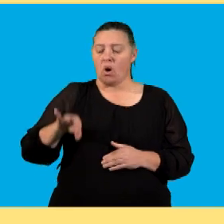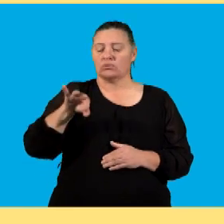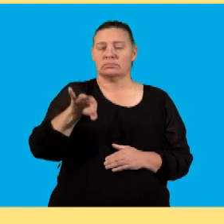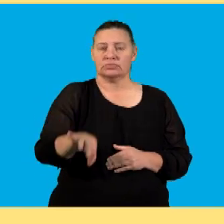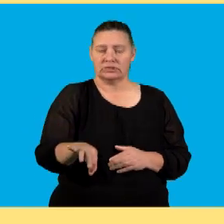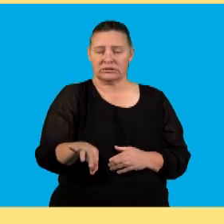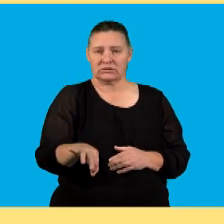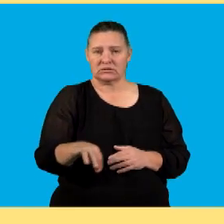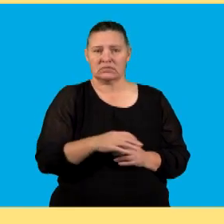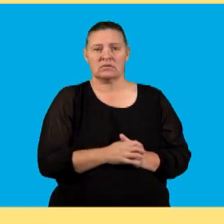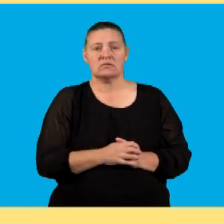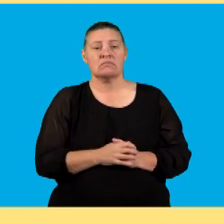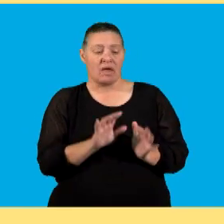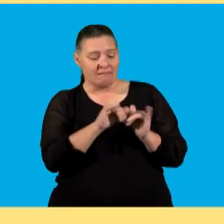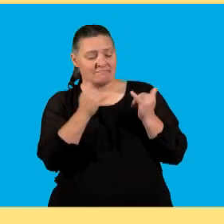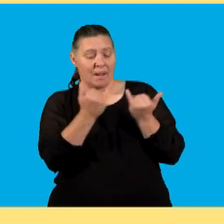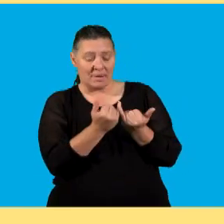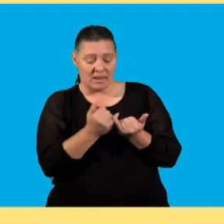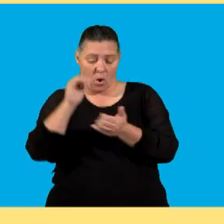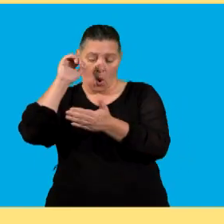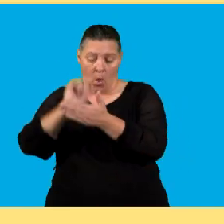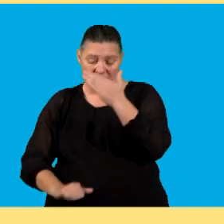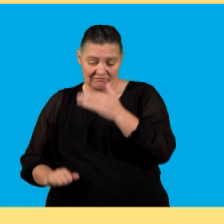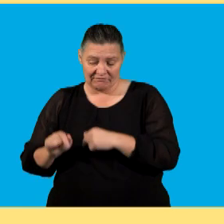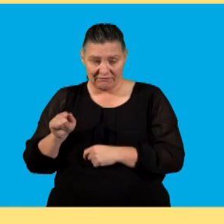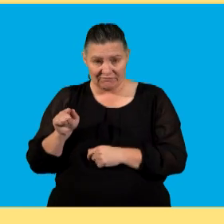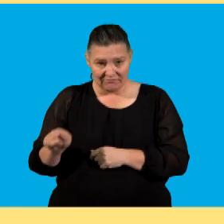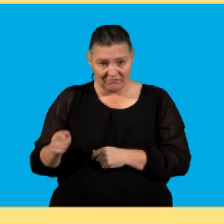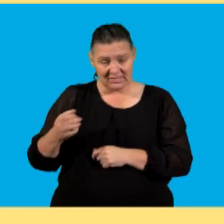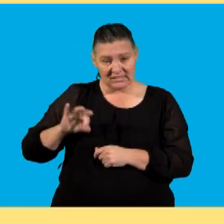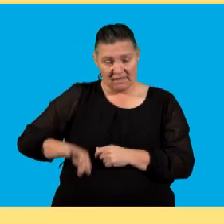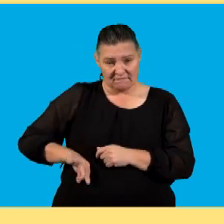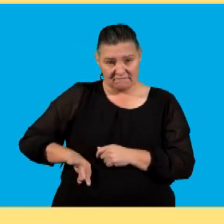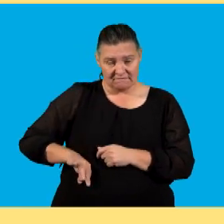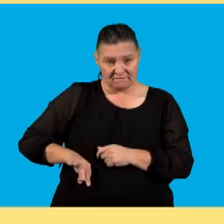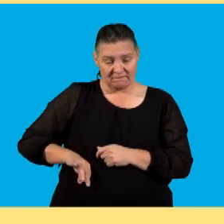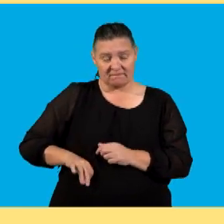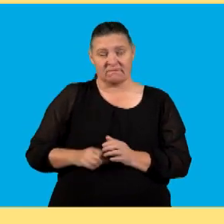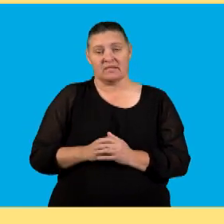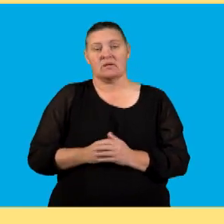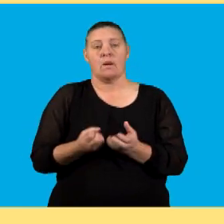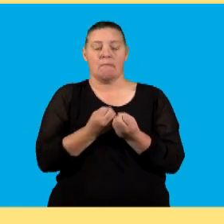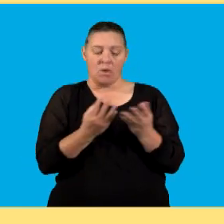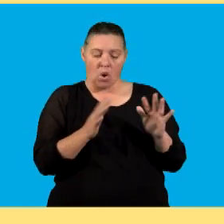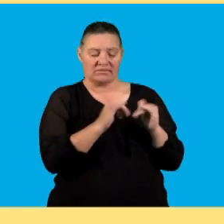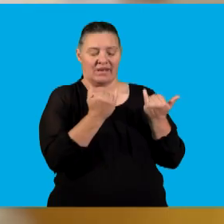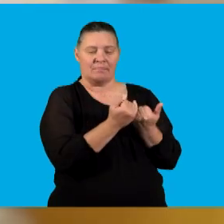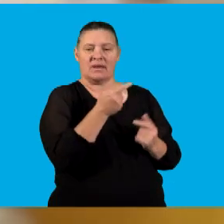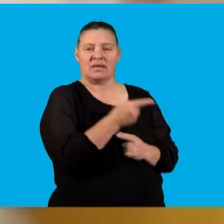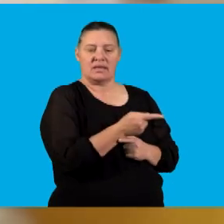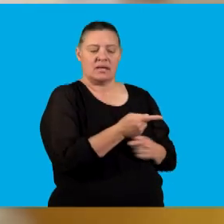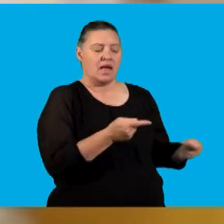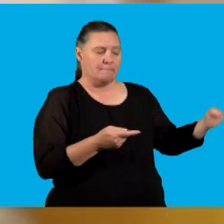Contributions. Now, when a company deducts from the employee, most companies will